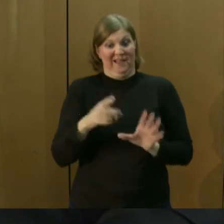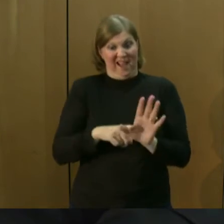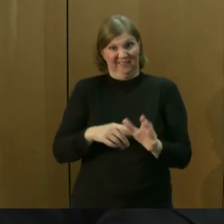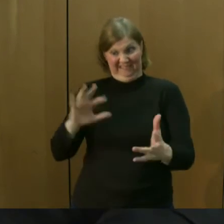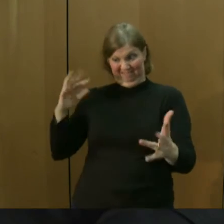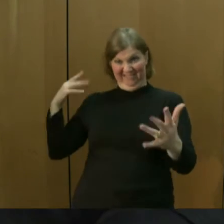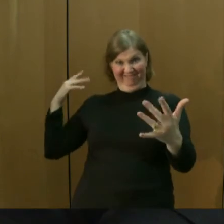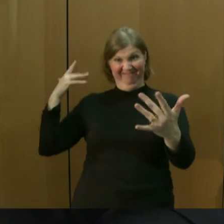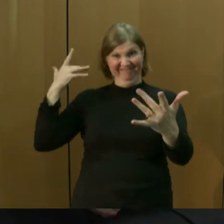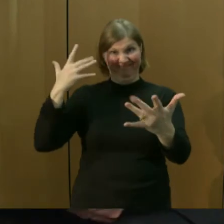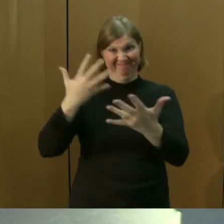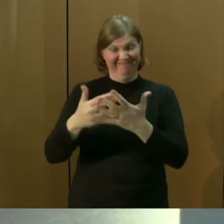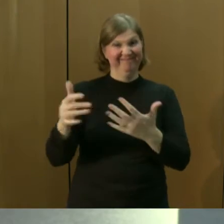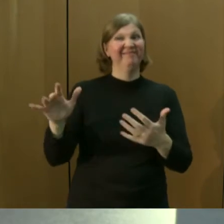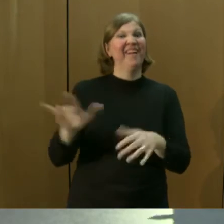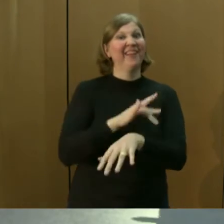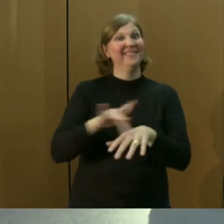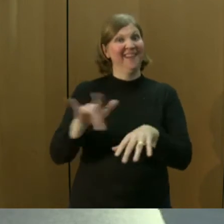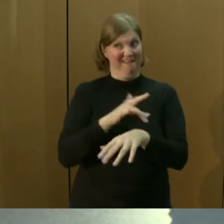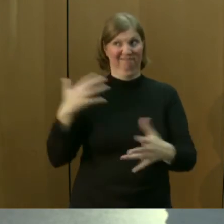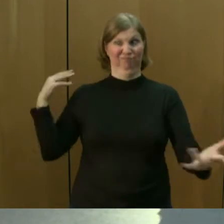for men? Wow. Robin.